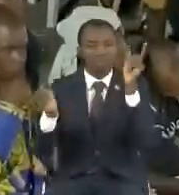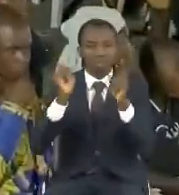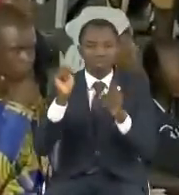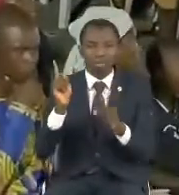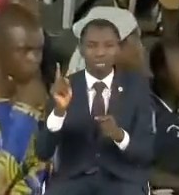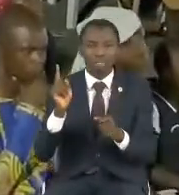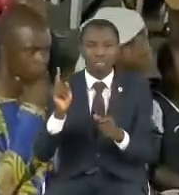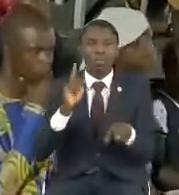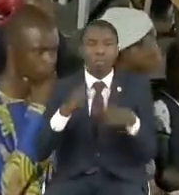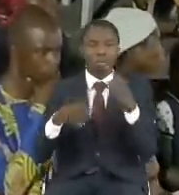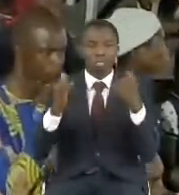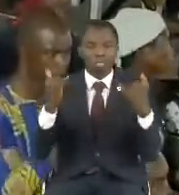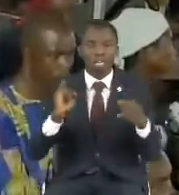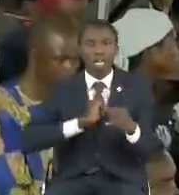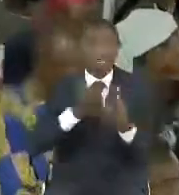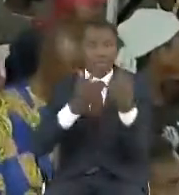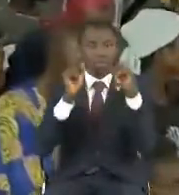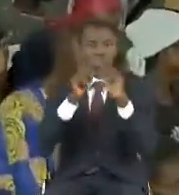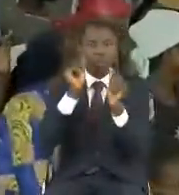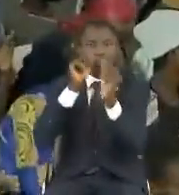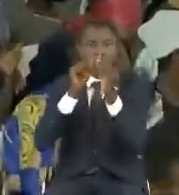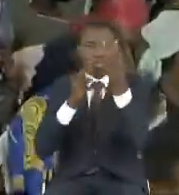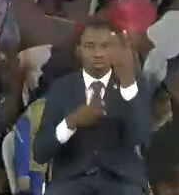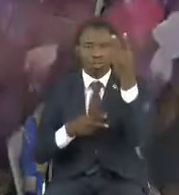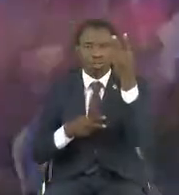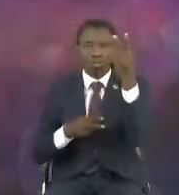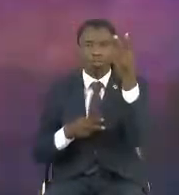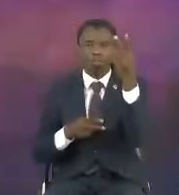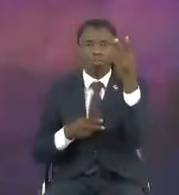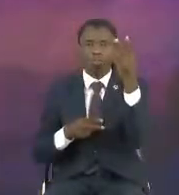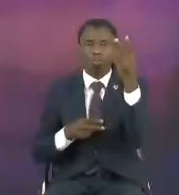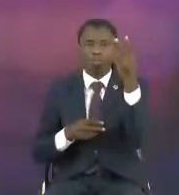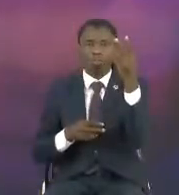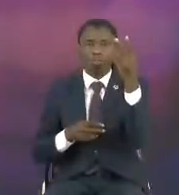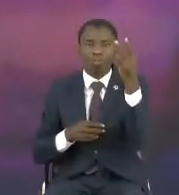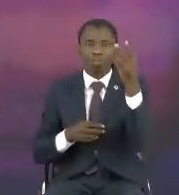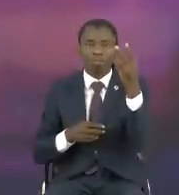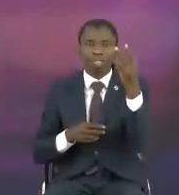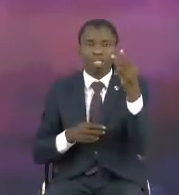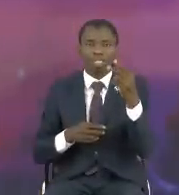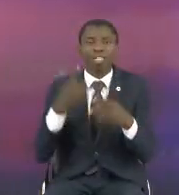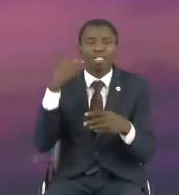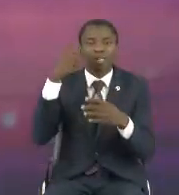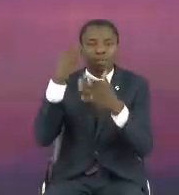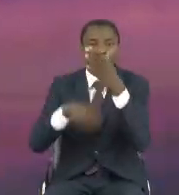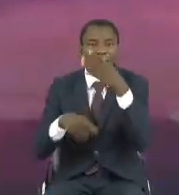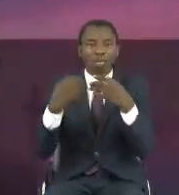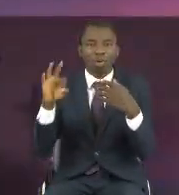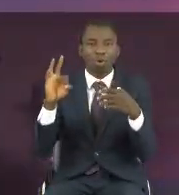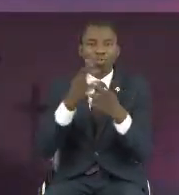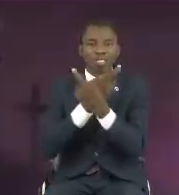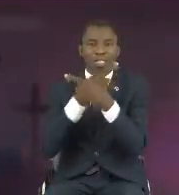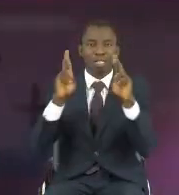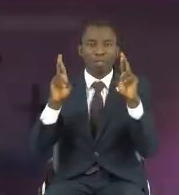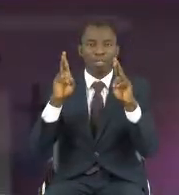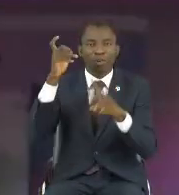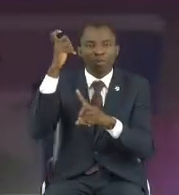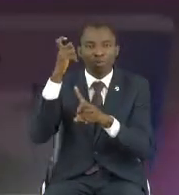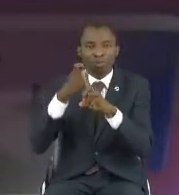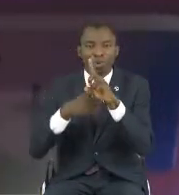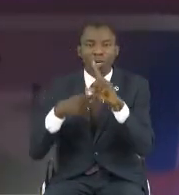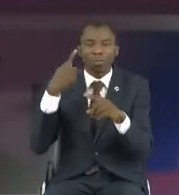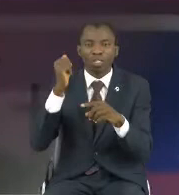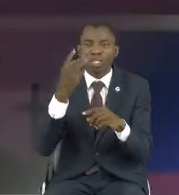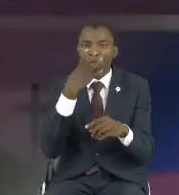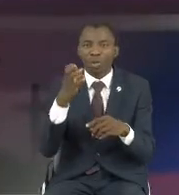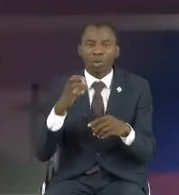come to point number two. Point number two, the price of redemption from the